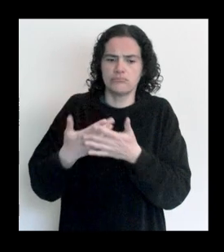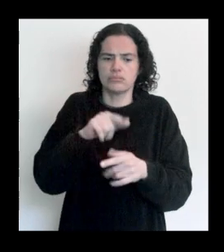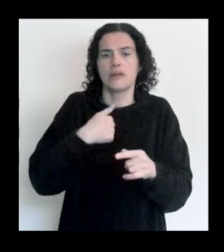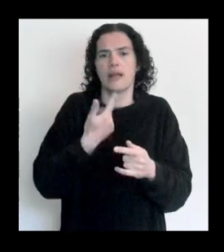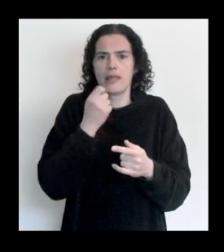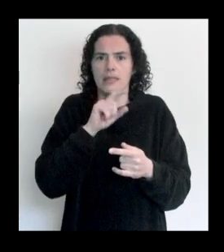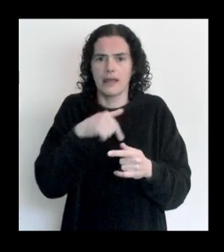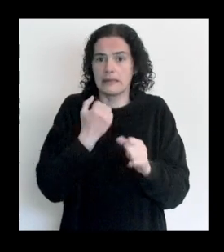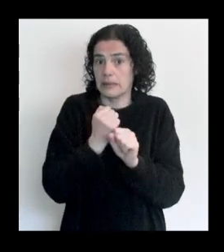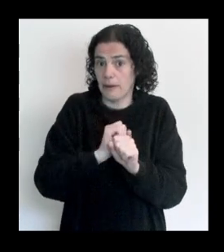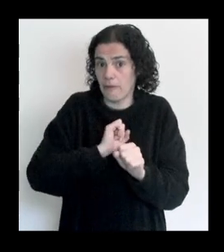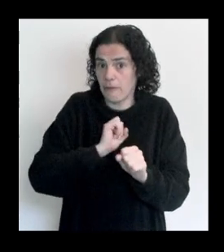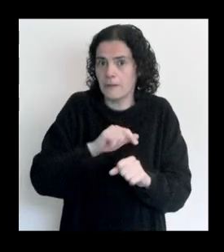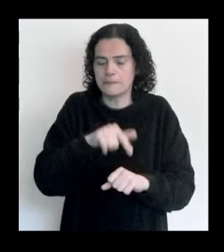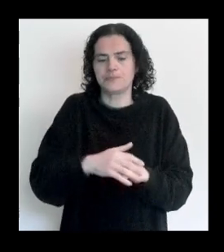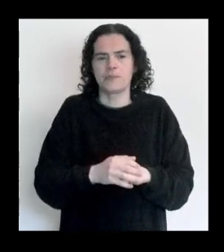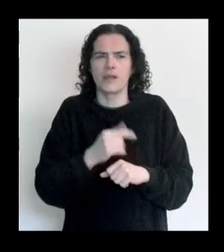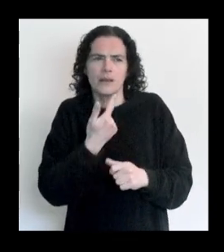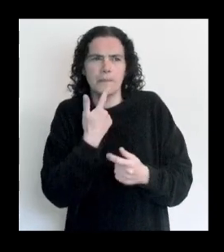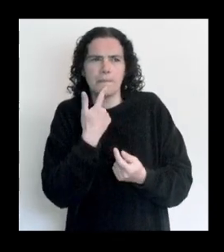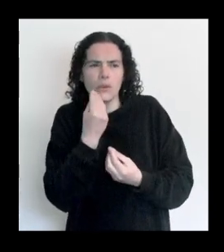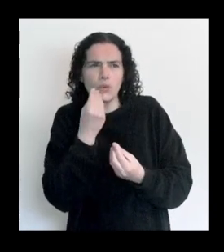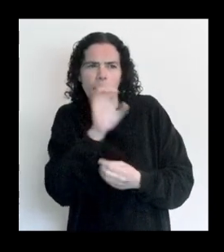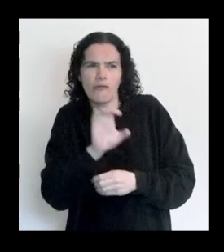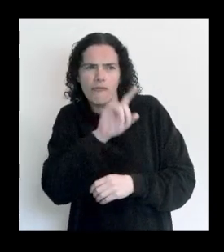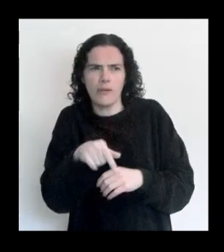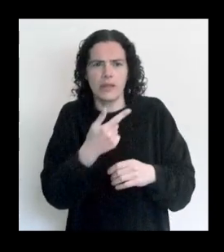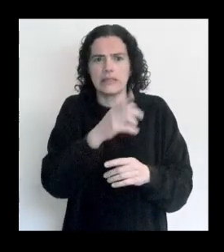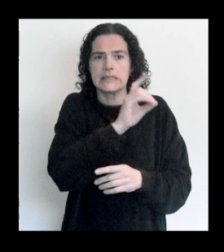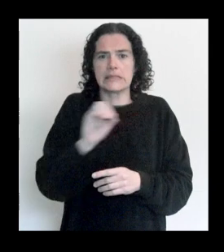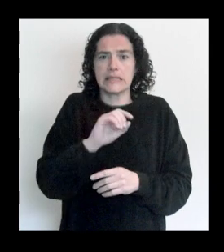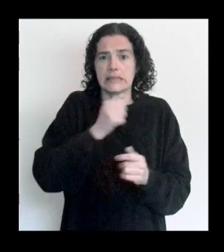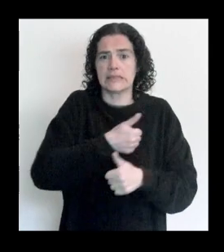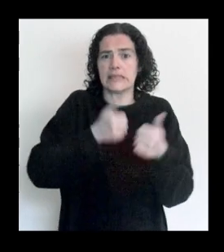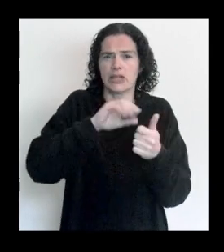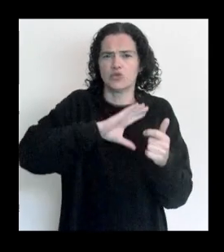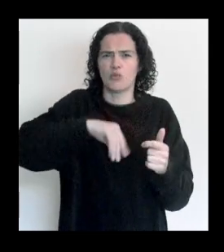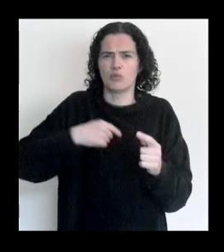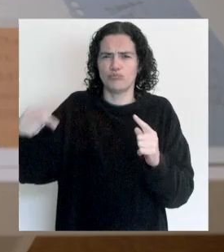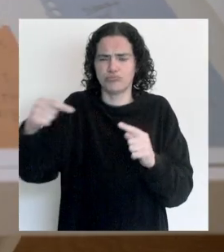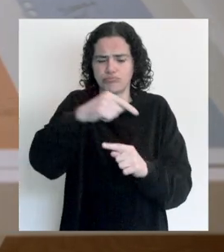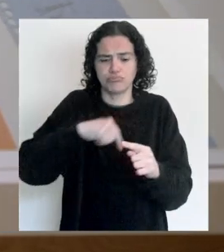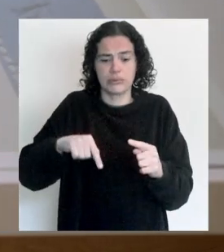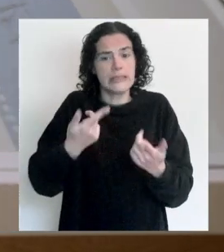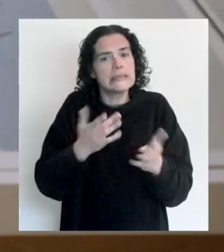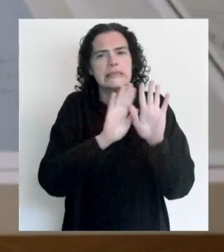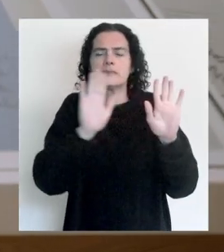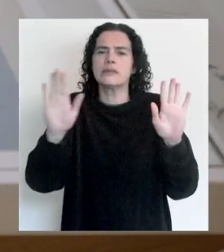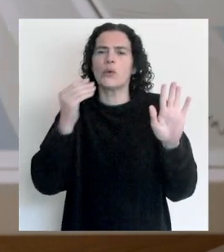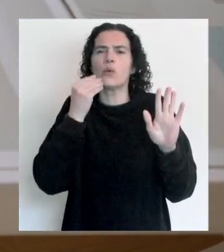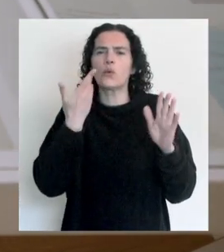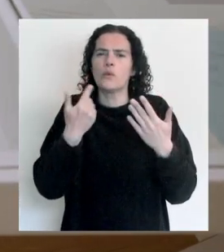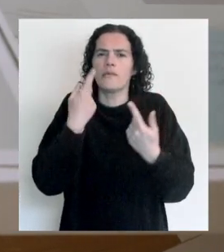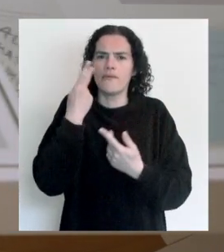written DIY pieces, and they have been interpreted in more than 160 cities all over the world. So it's very much the exhibition